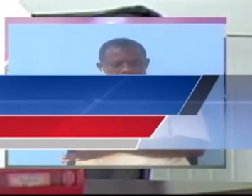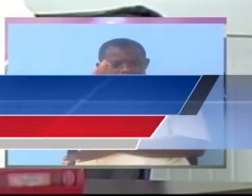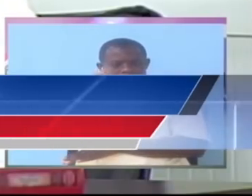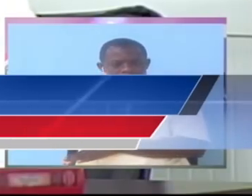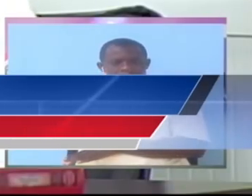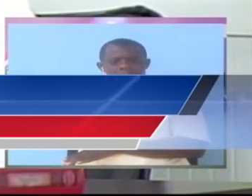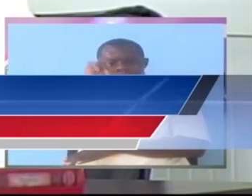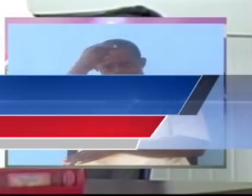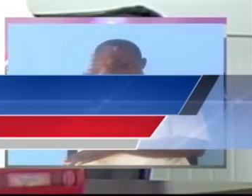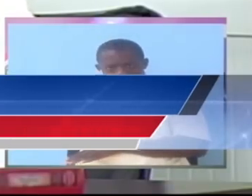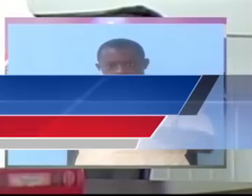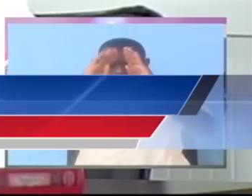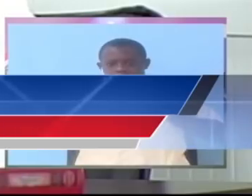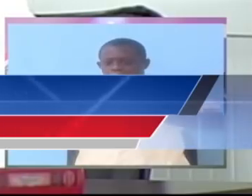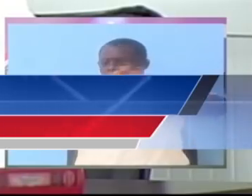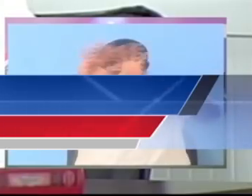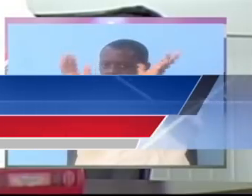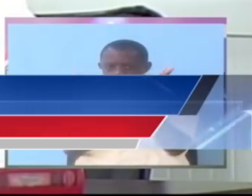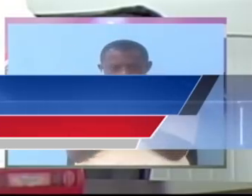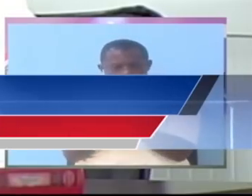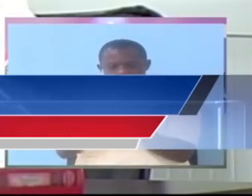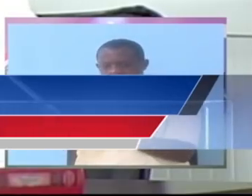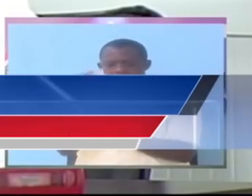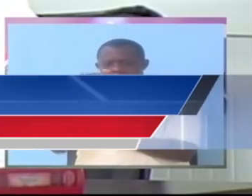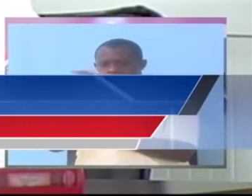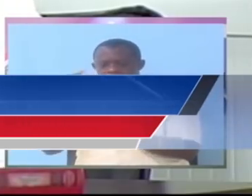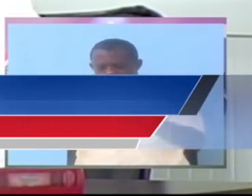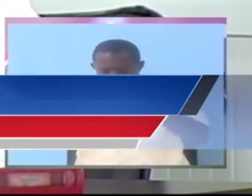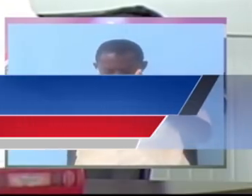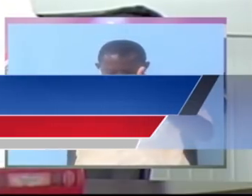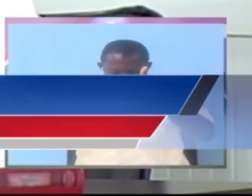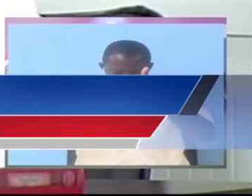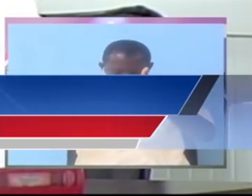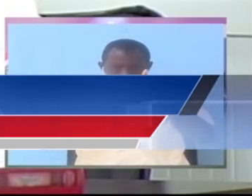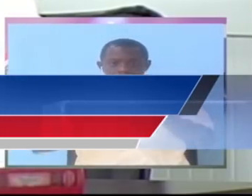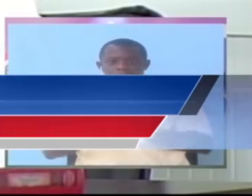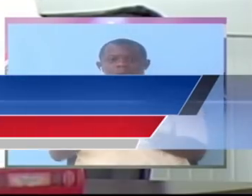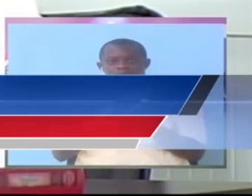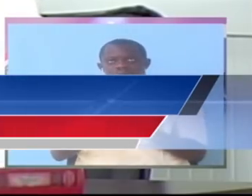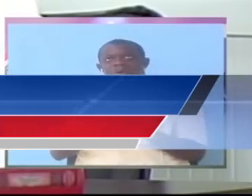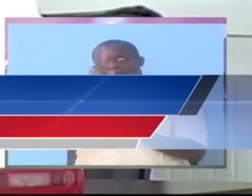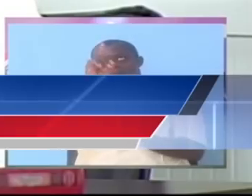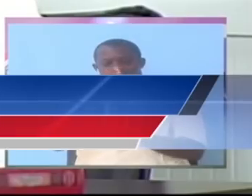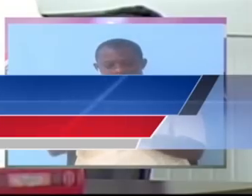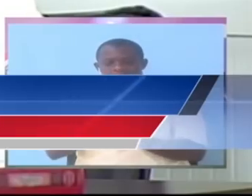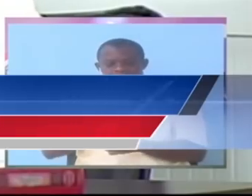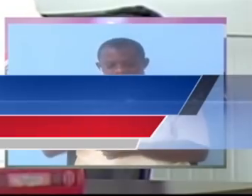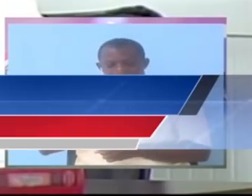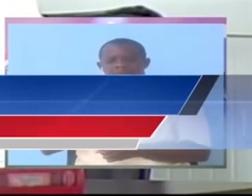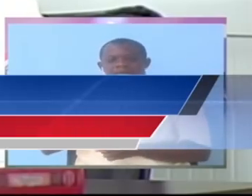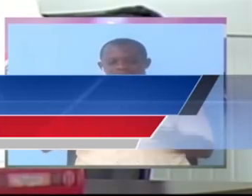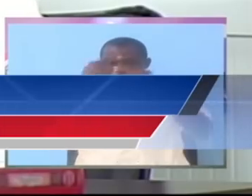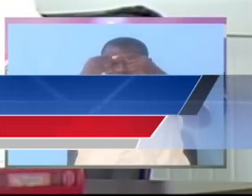all their names were written. Seen tour yep ñu ko bindol. By the grace of God, I have the list. Ndimbali yalla nak ma nga amé